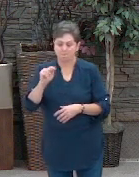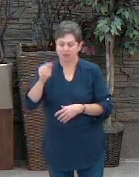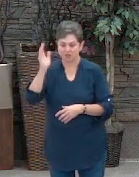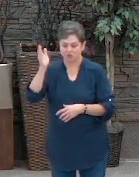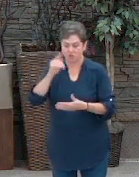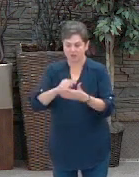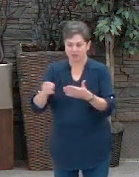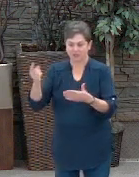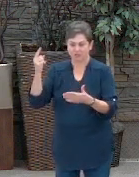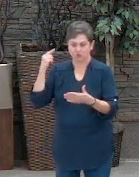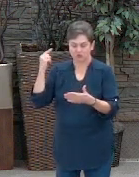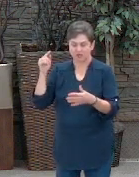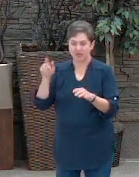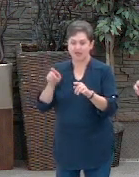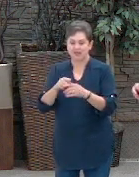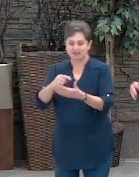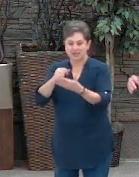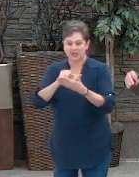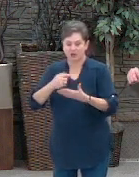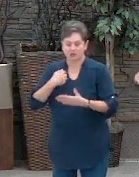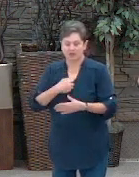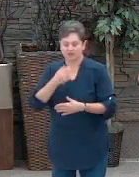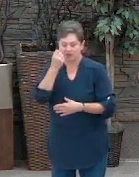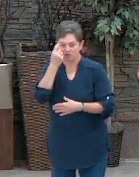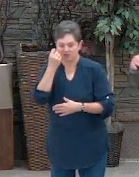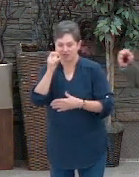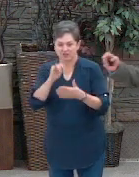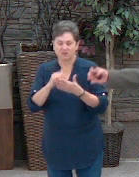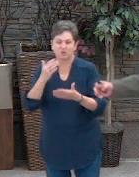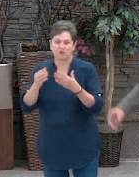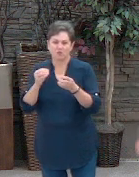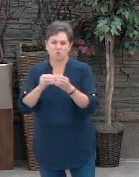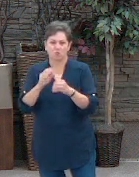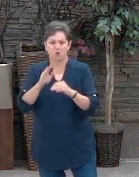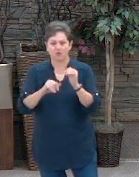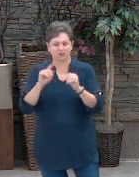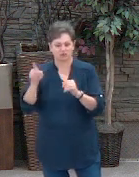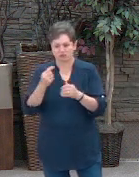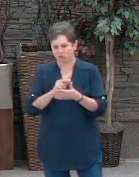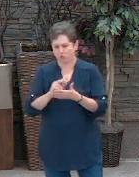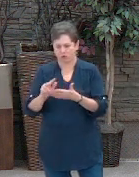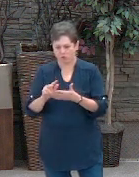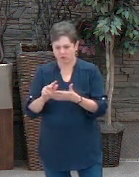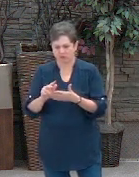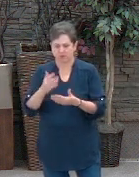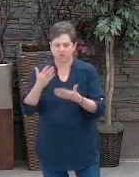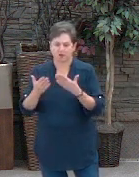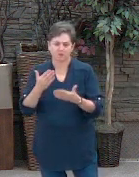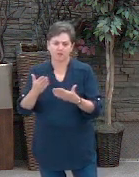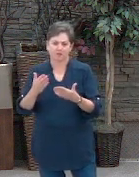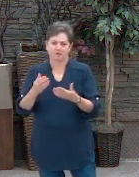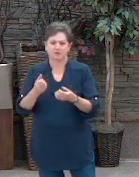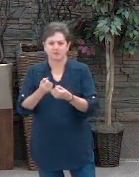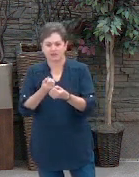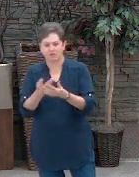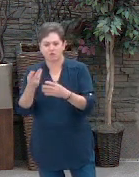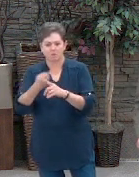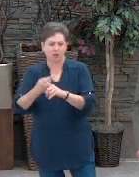sermon last week, as he helped us to see that it was probably more than just 3 weeks that he was there. He was probably a number of